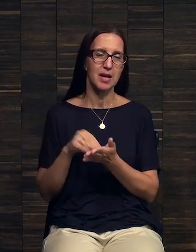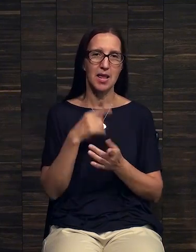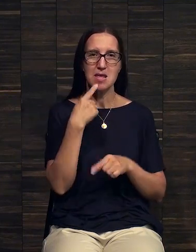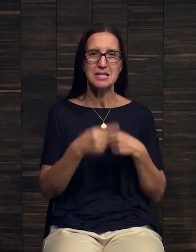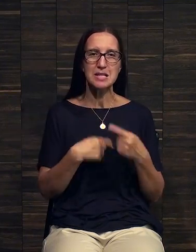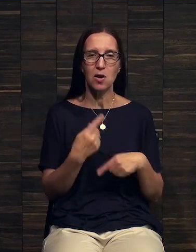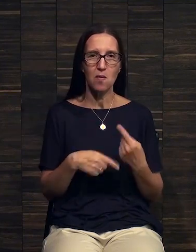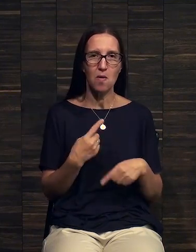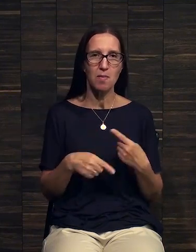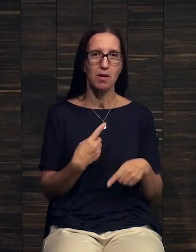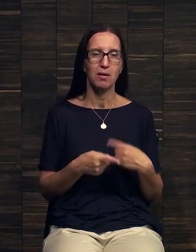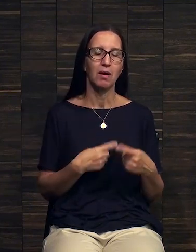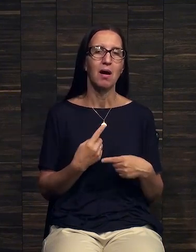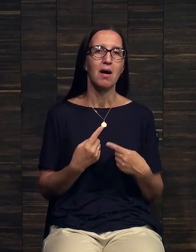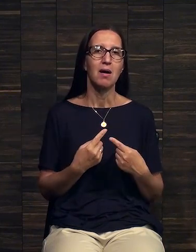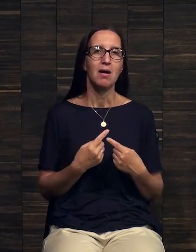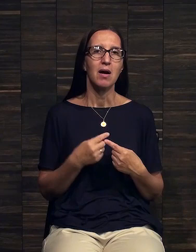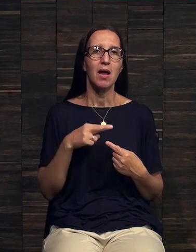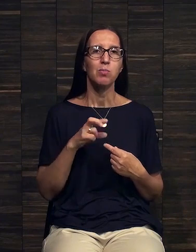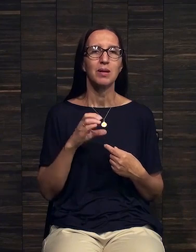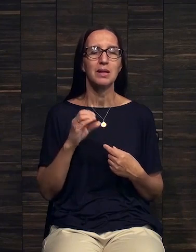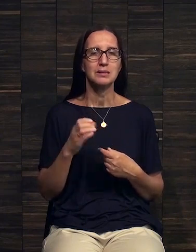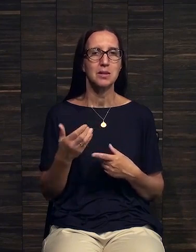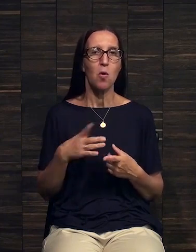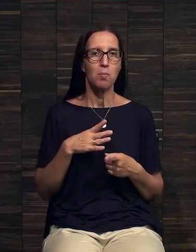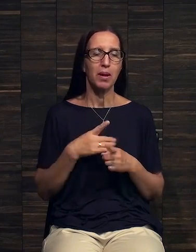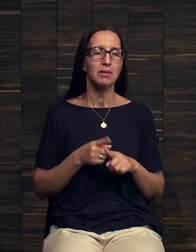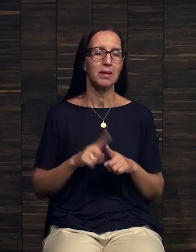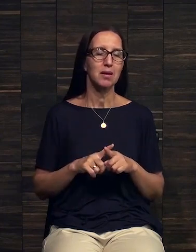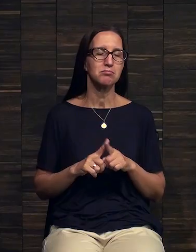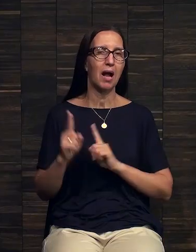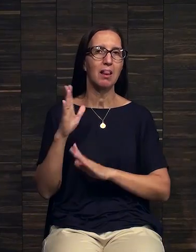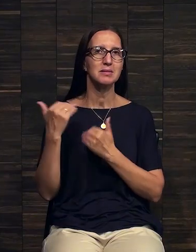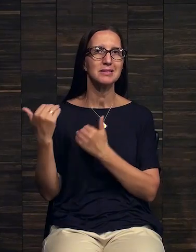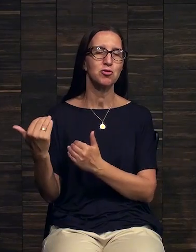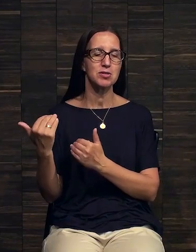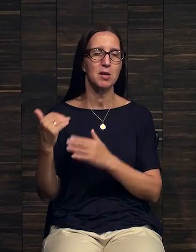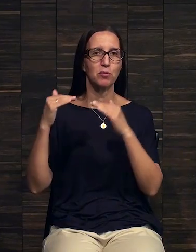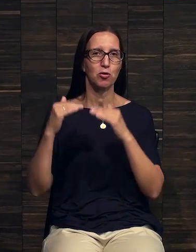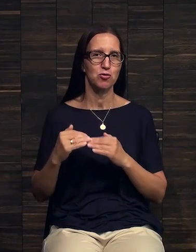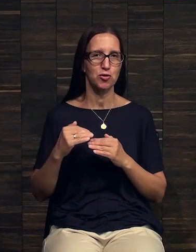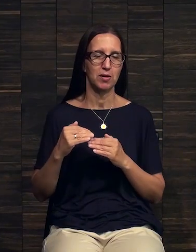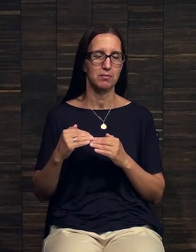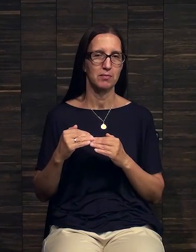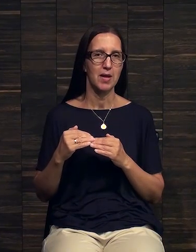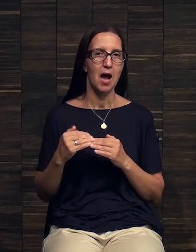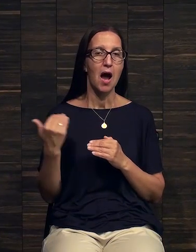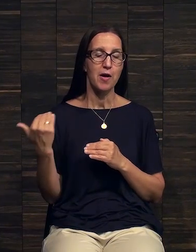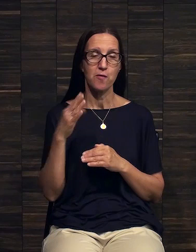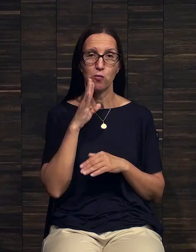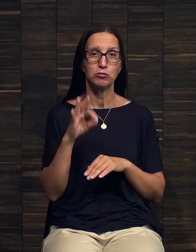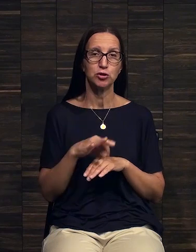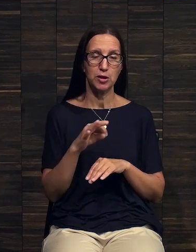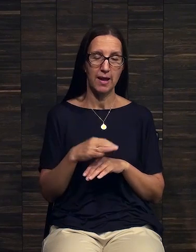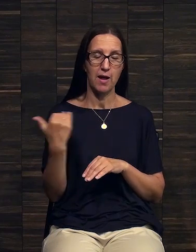terms of LGBT, he was lower, classic lower.